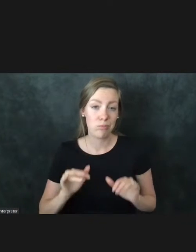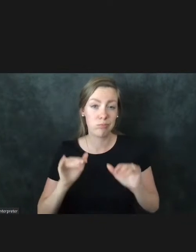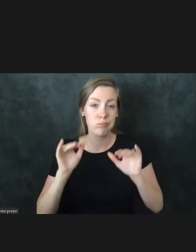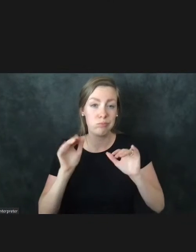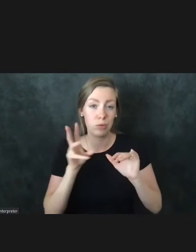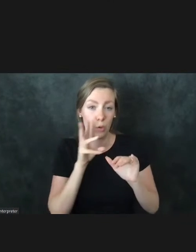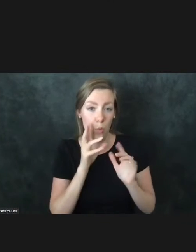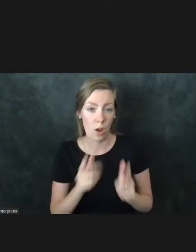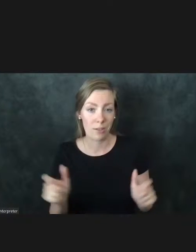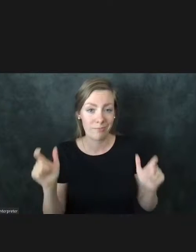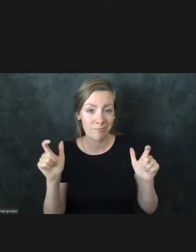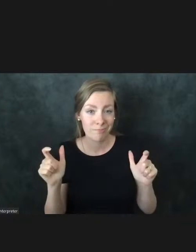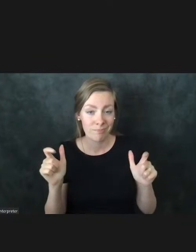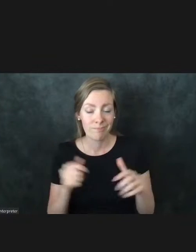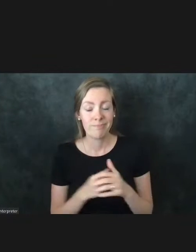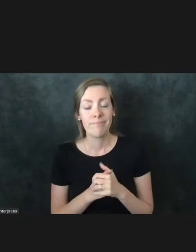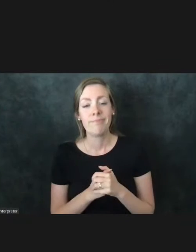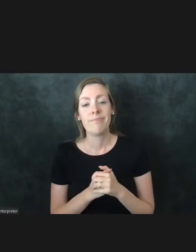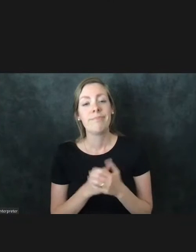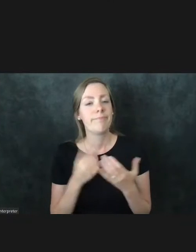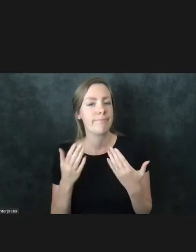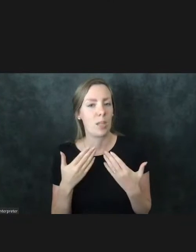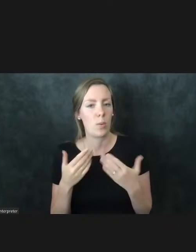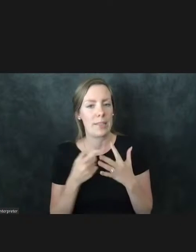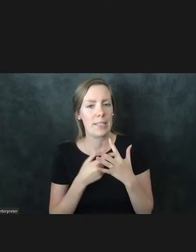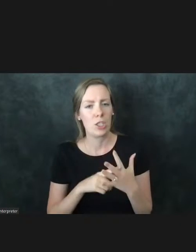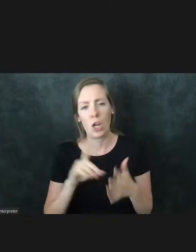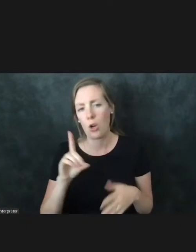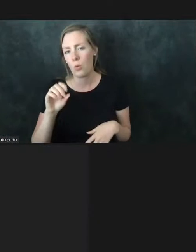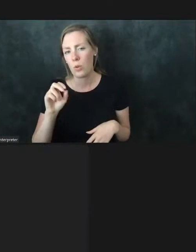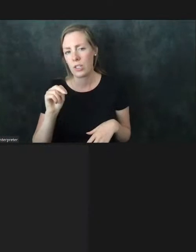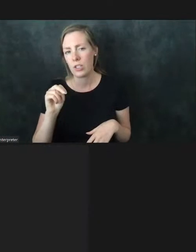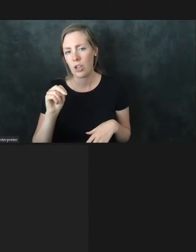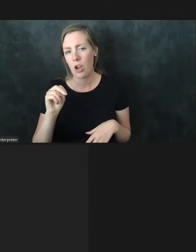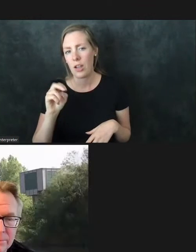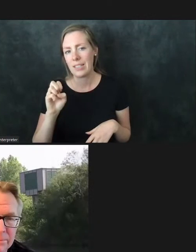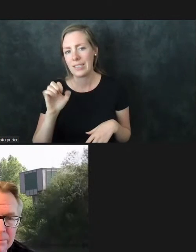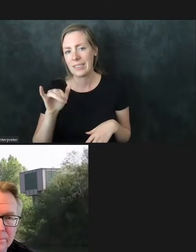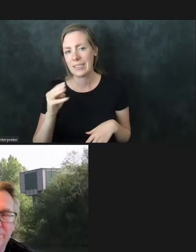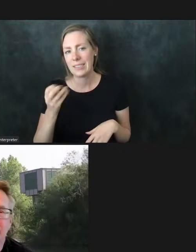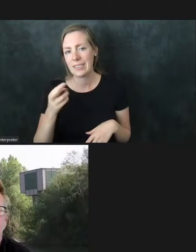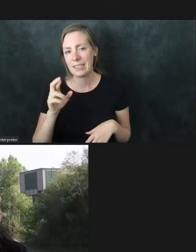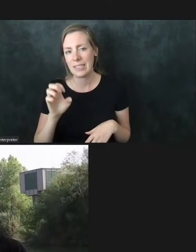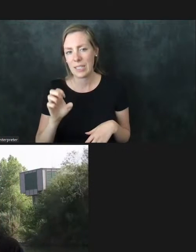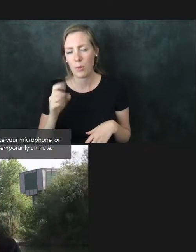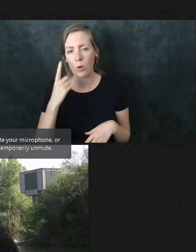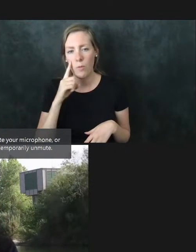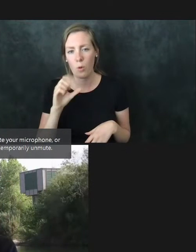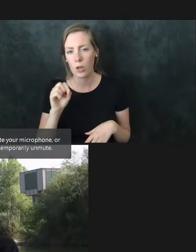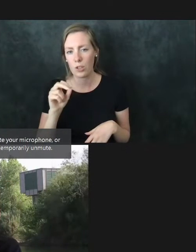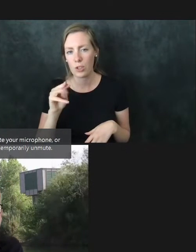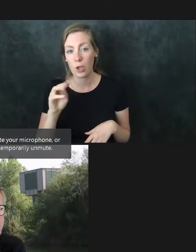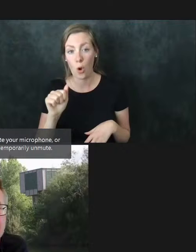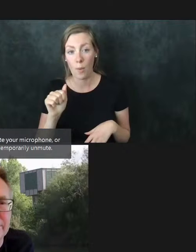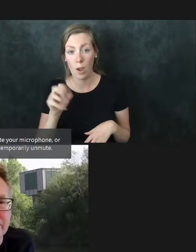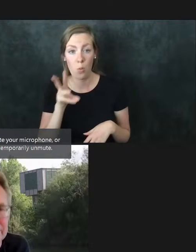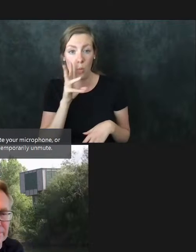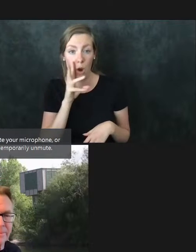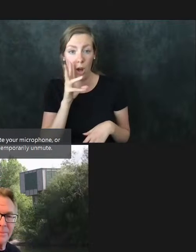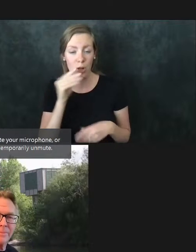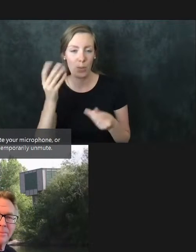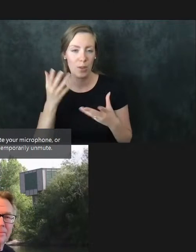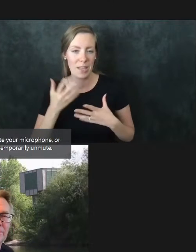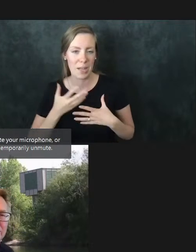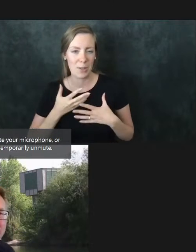aquifers. So with that, let's start with Don Seymour, our Water Resources Manager for Sonoma Water, for an update on the current